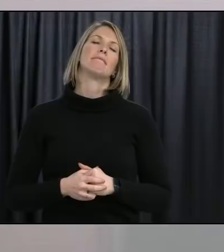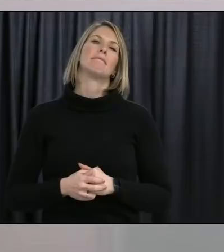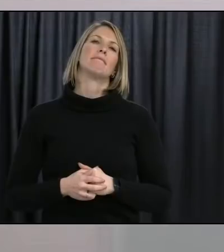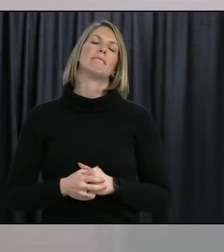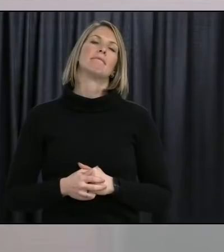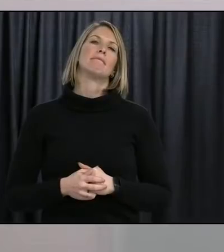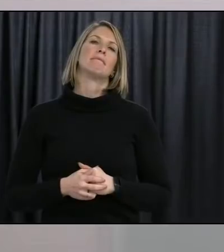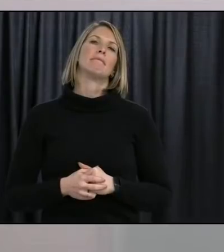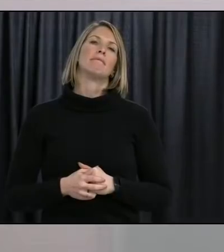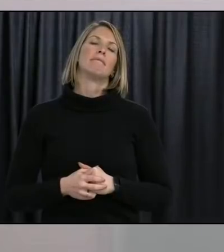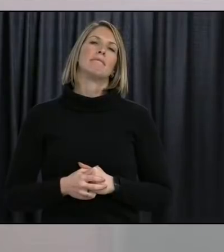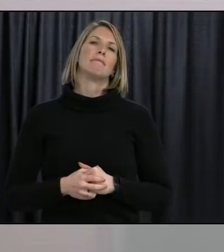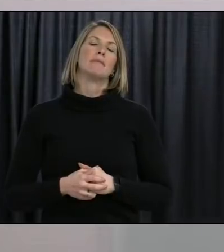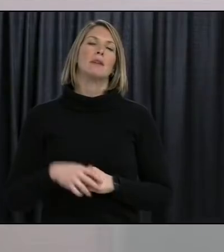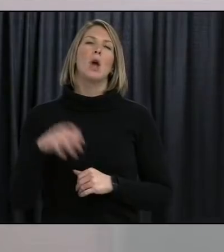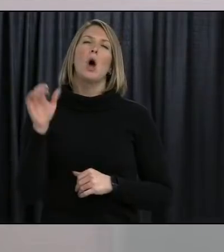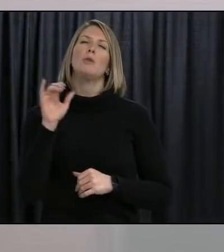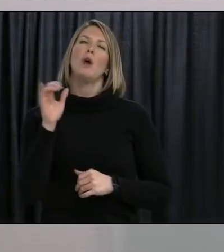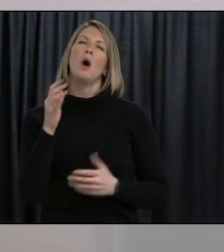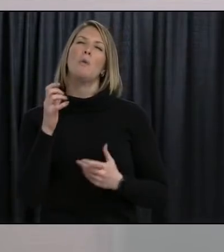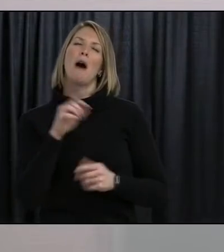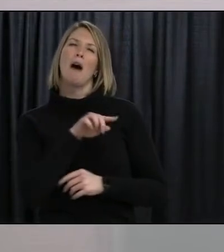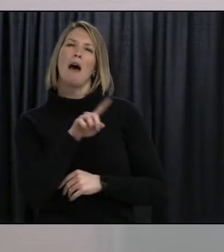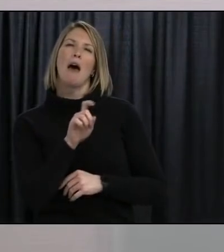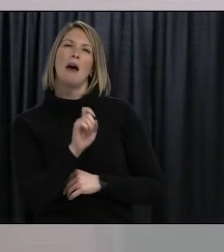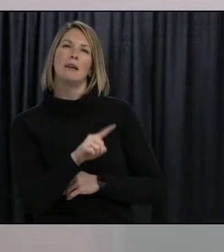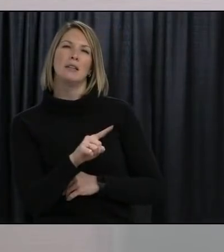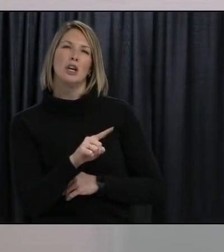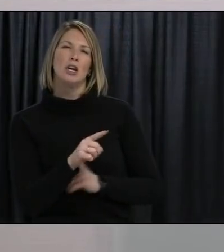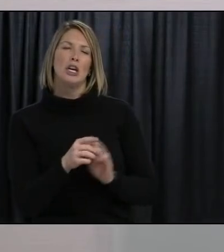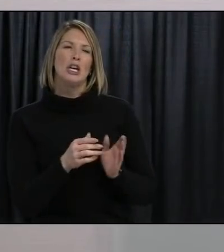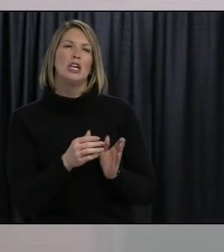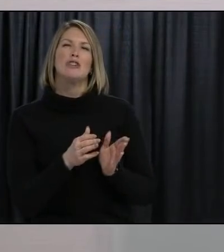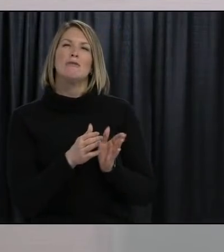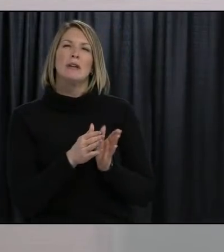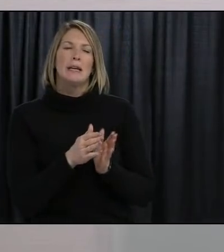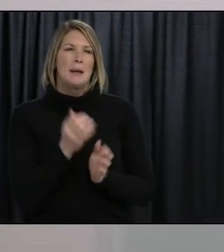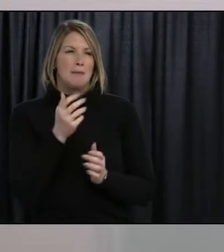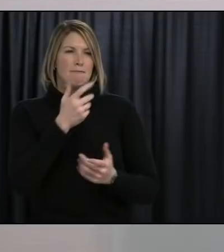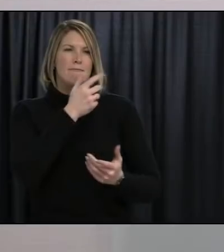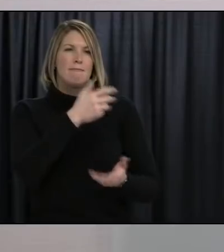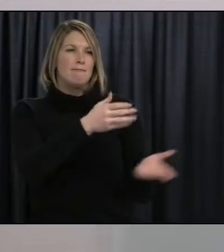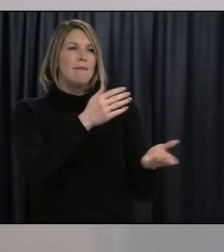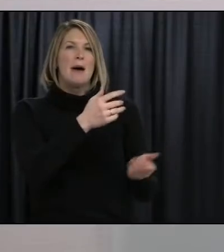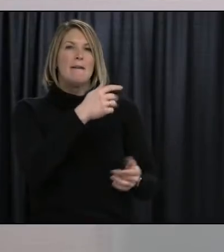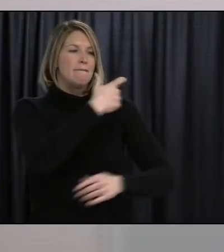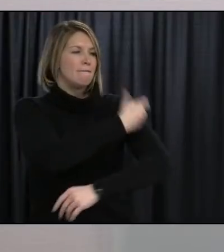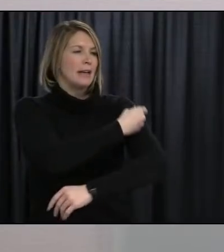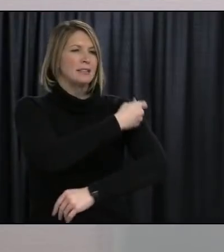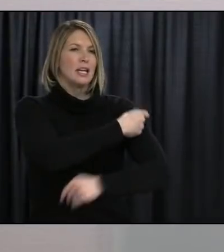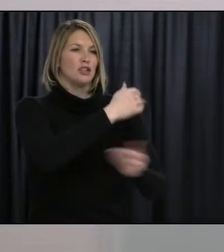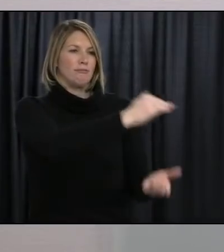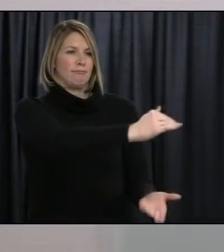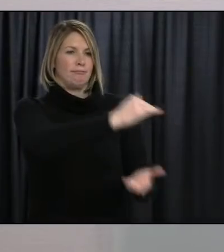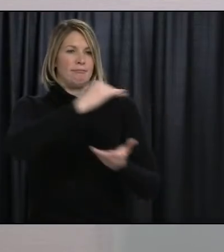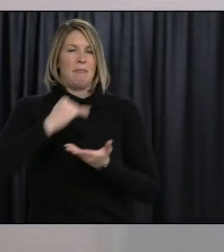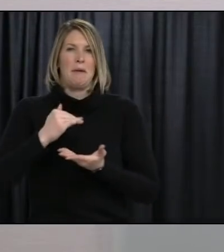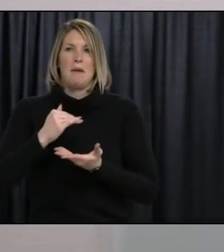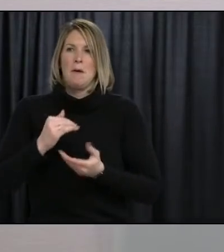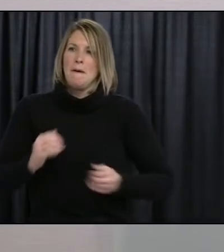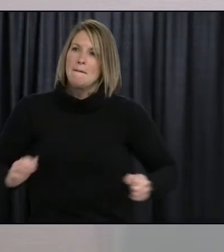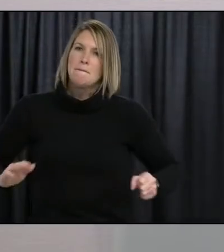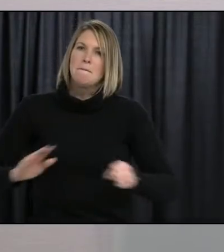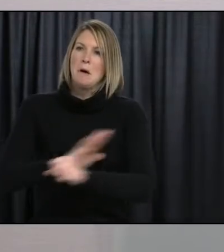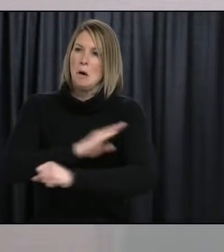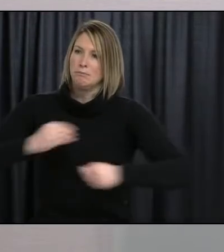but in terms of like a mass vaccination stage rollout, is government even considering that process and how that process will work